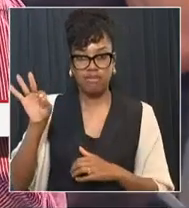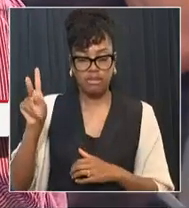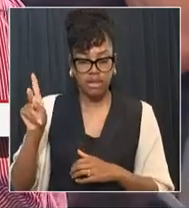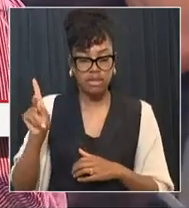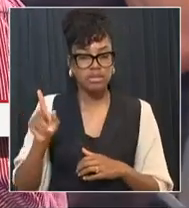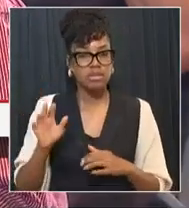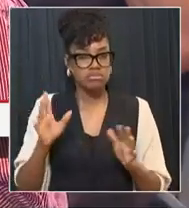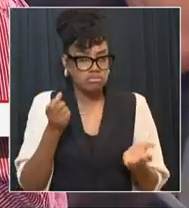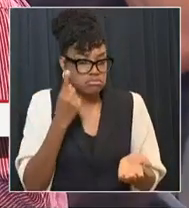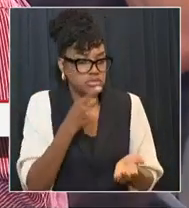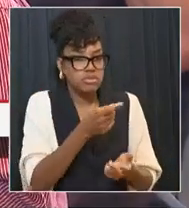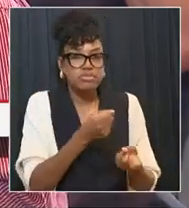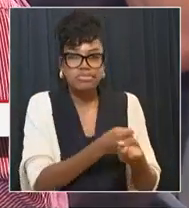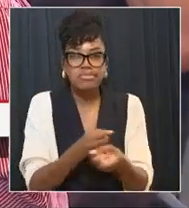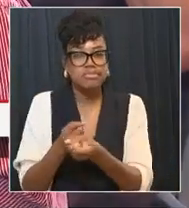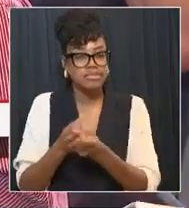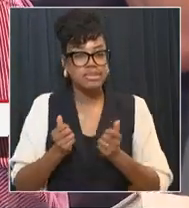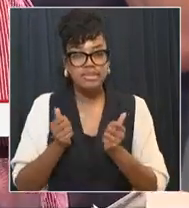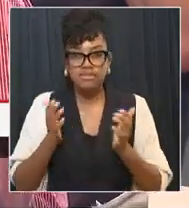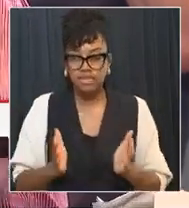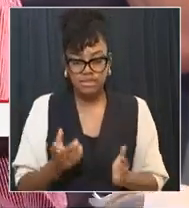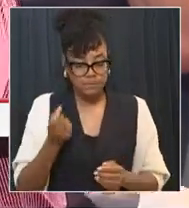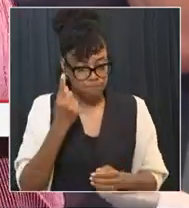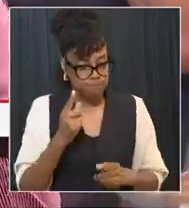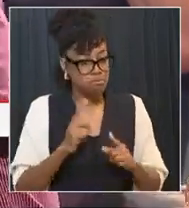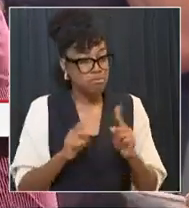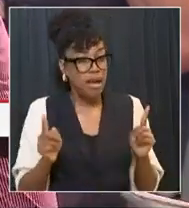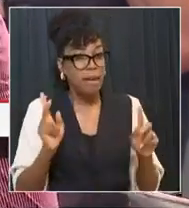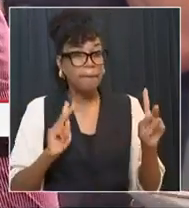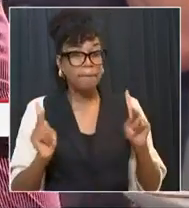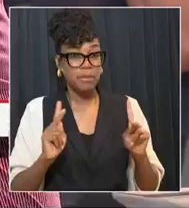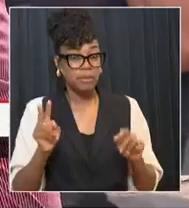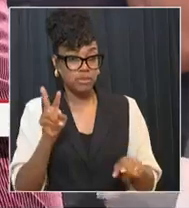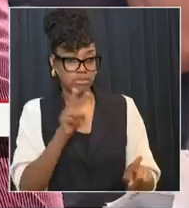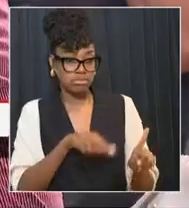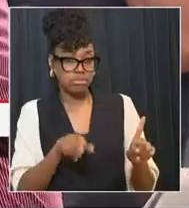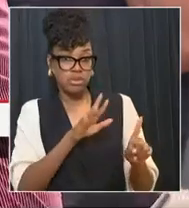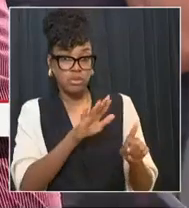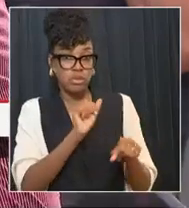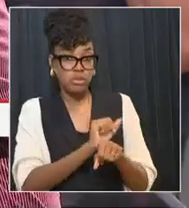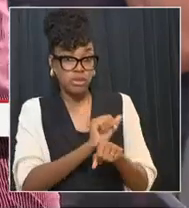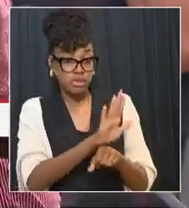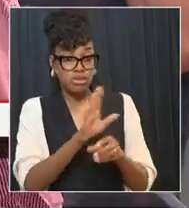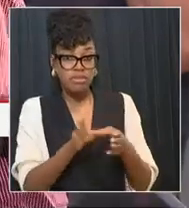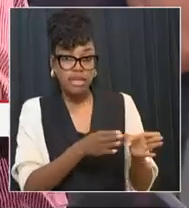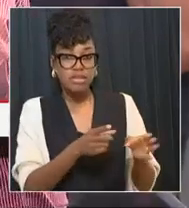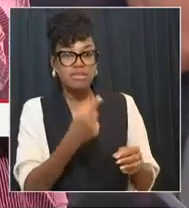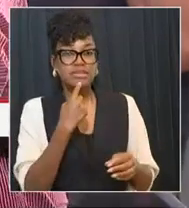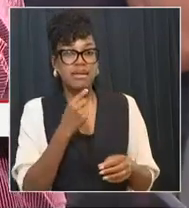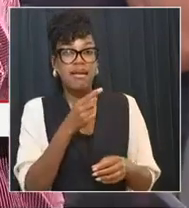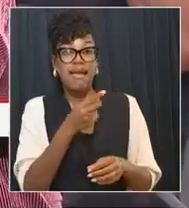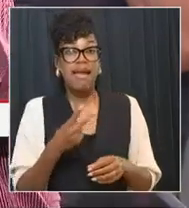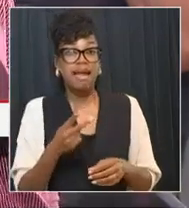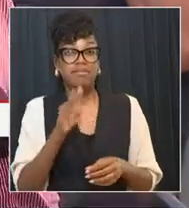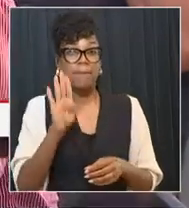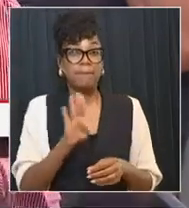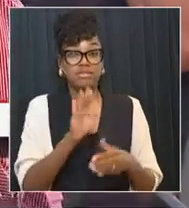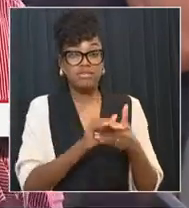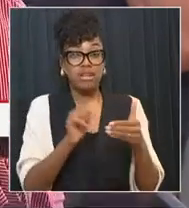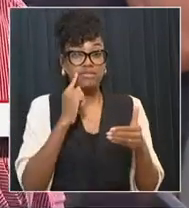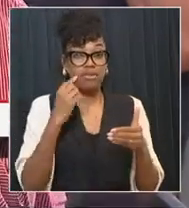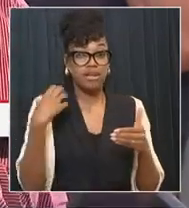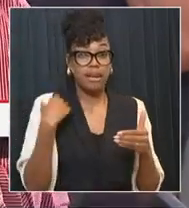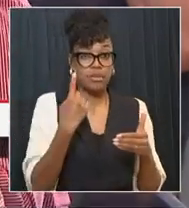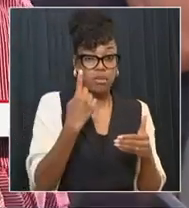people are going to see are, $500 million for Capital One, $1 billion for